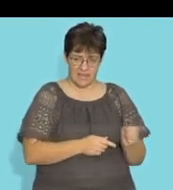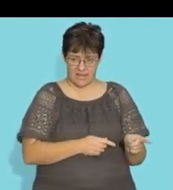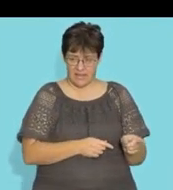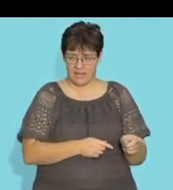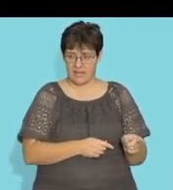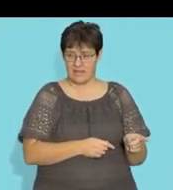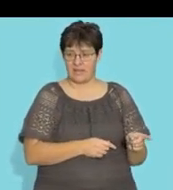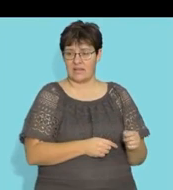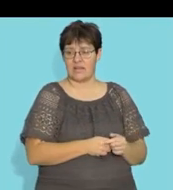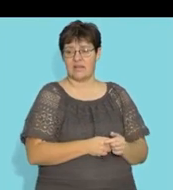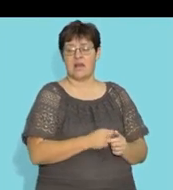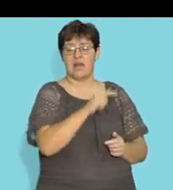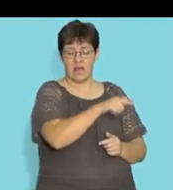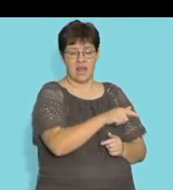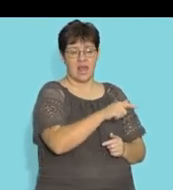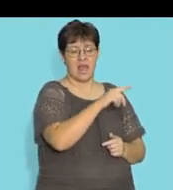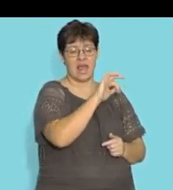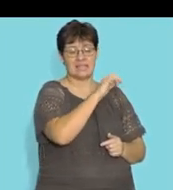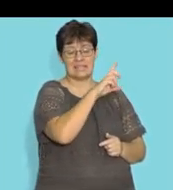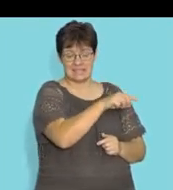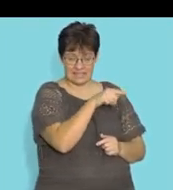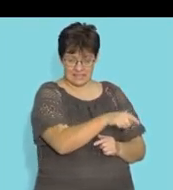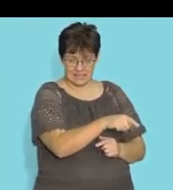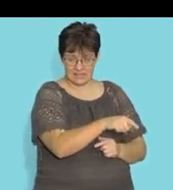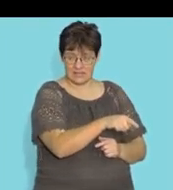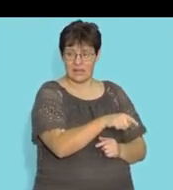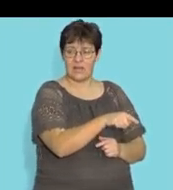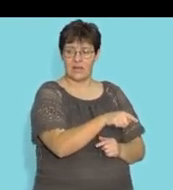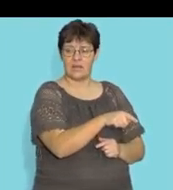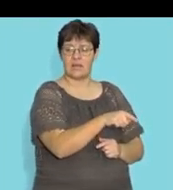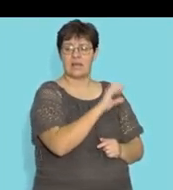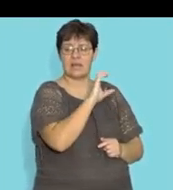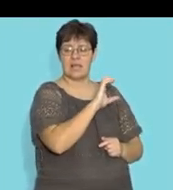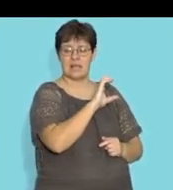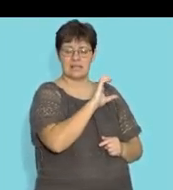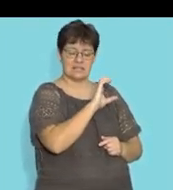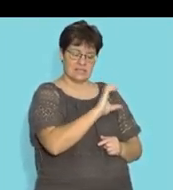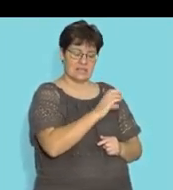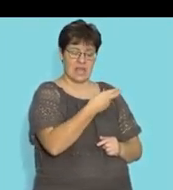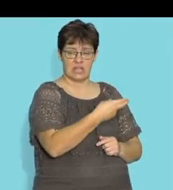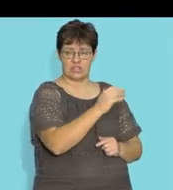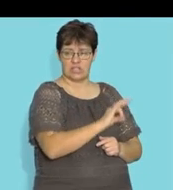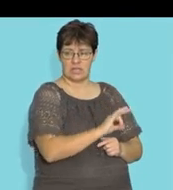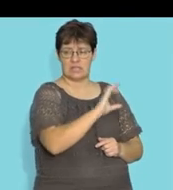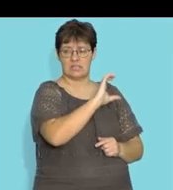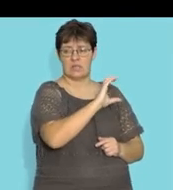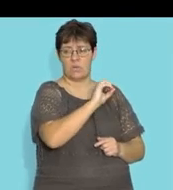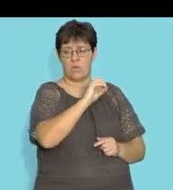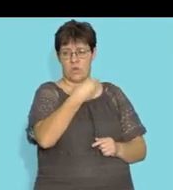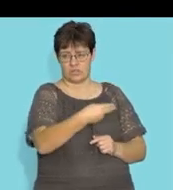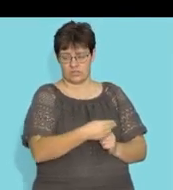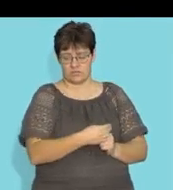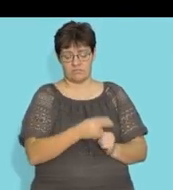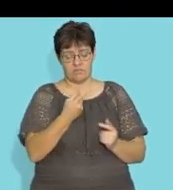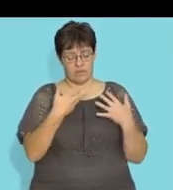or your ethanoic acid will be an acid. Your